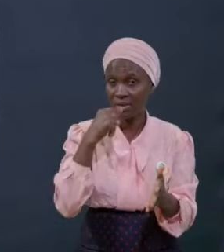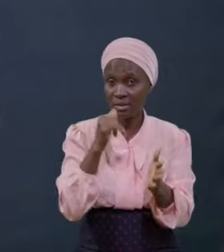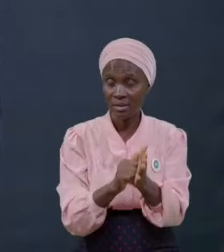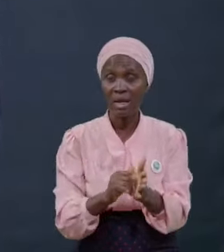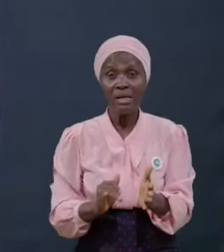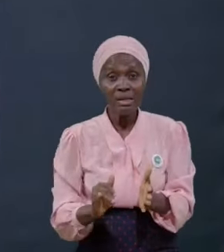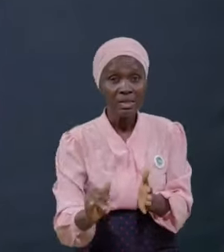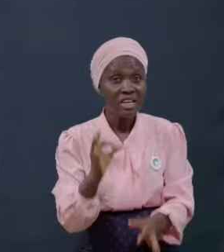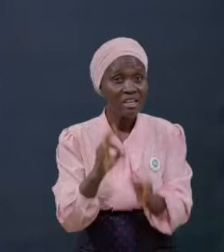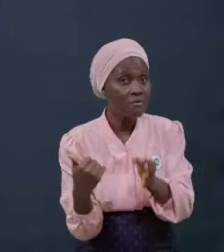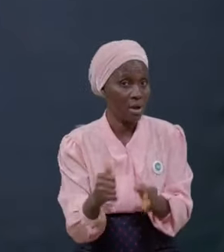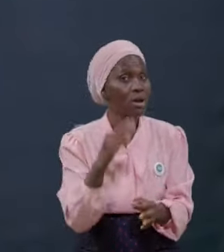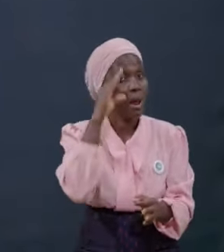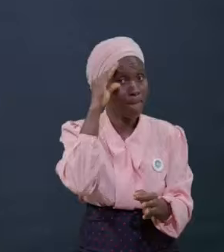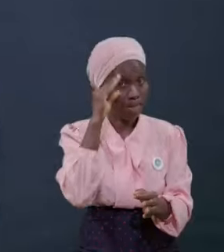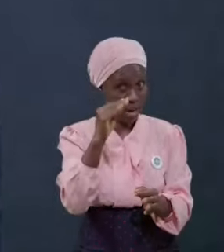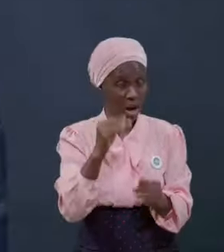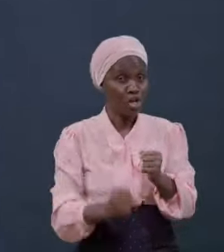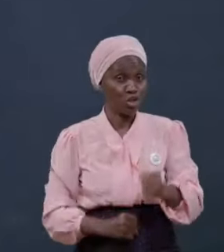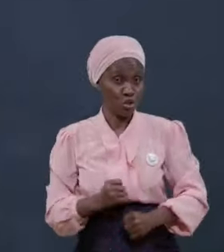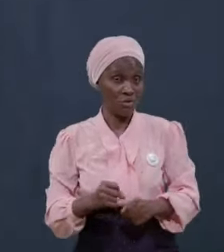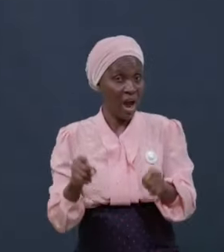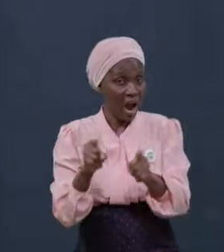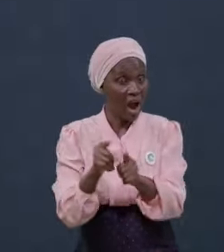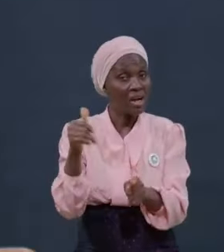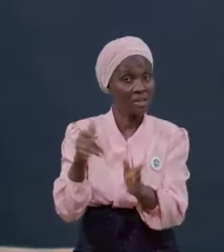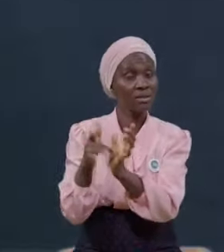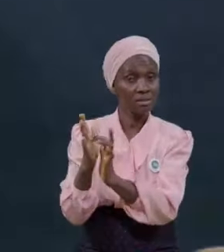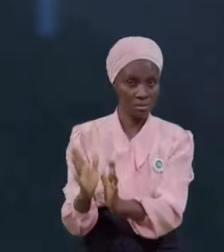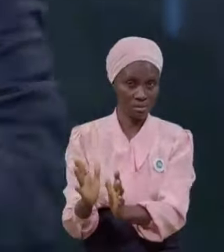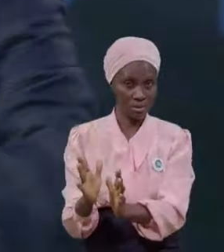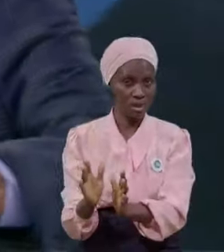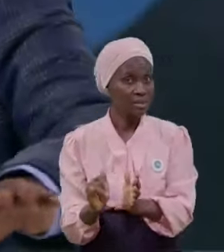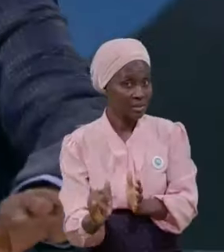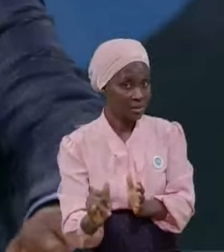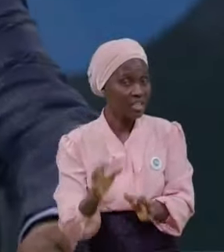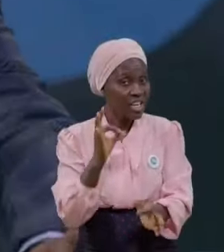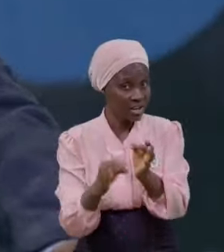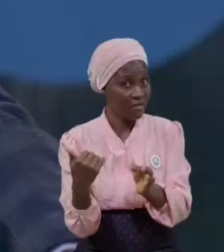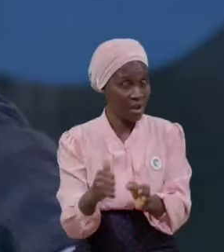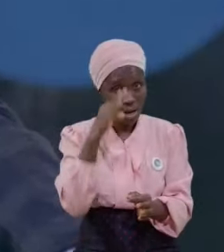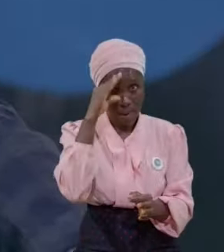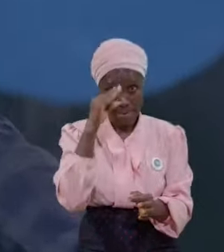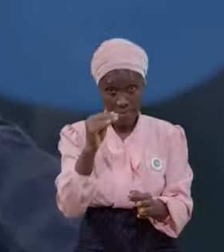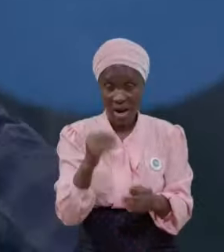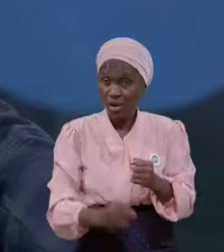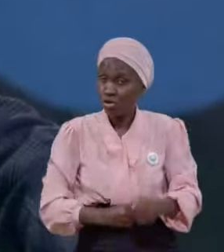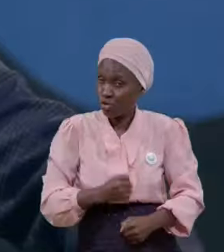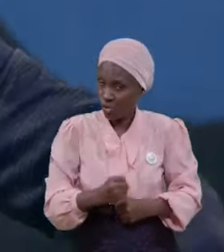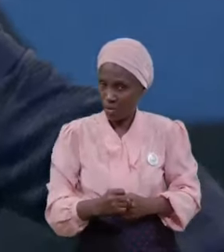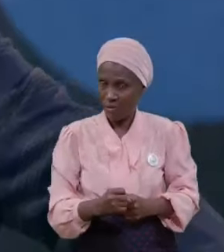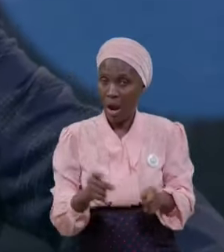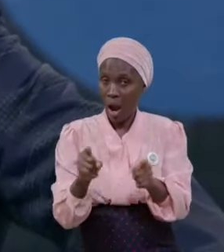a Christian, if any man suffer persecution,